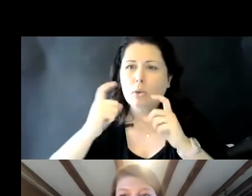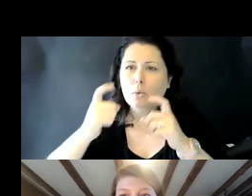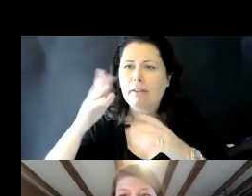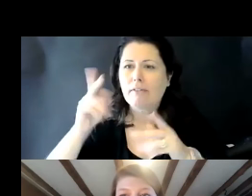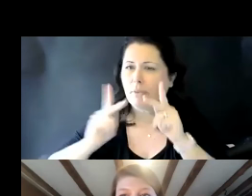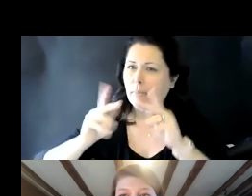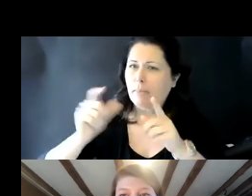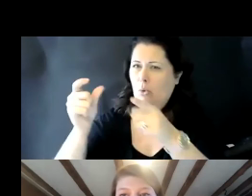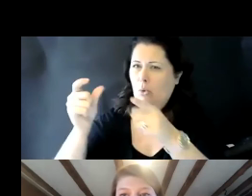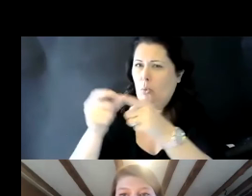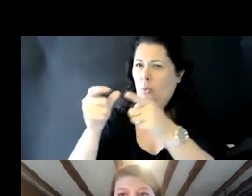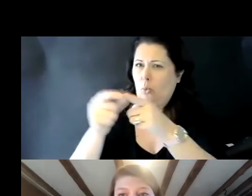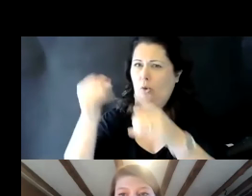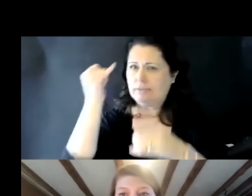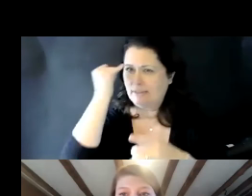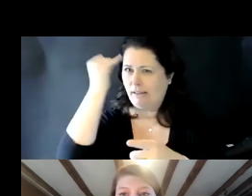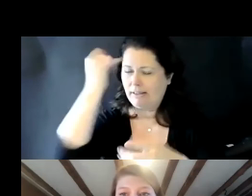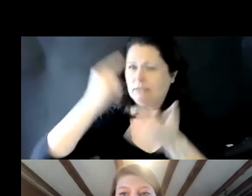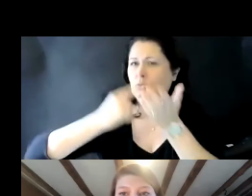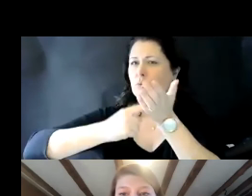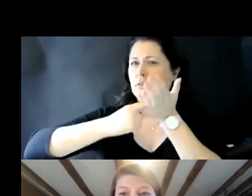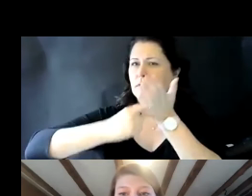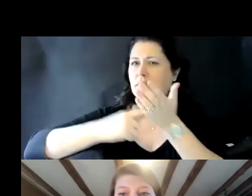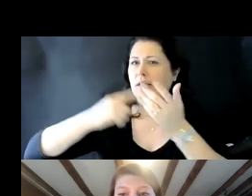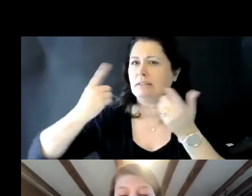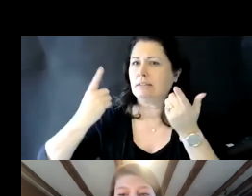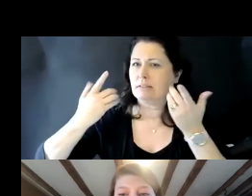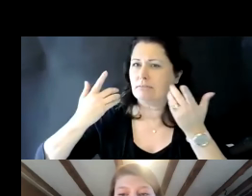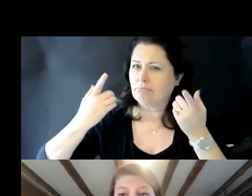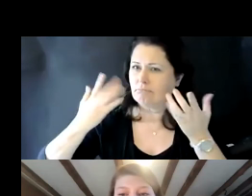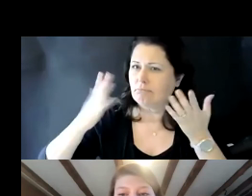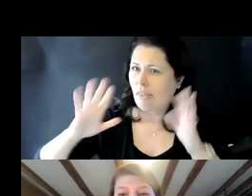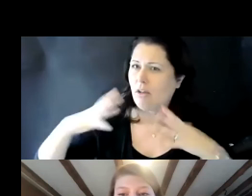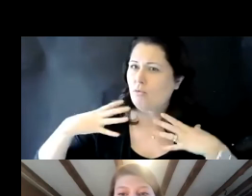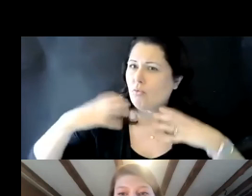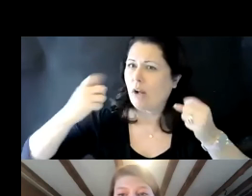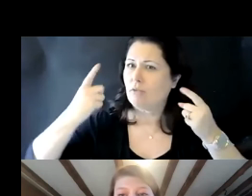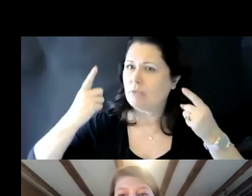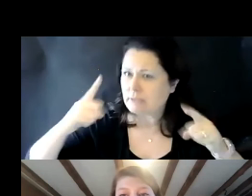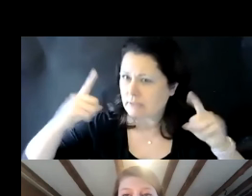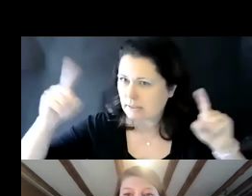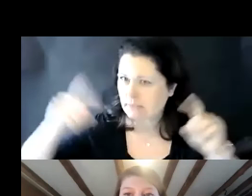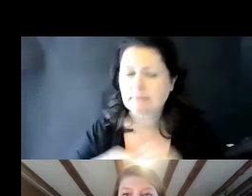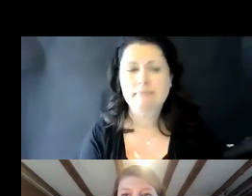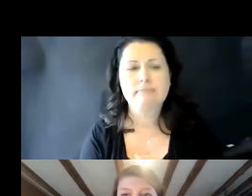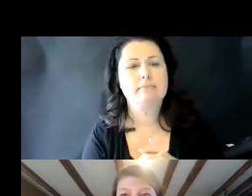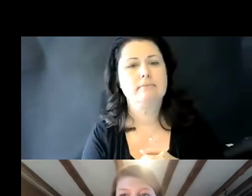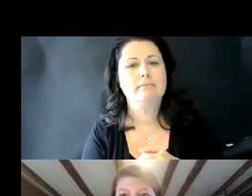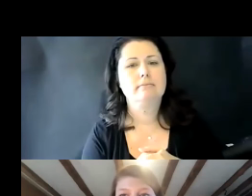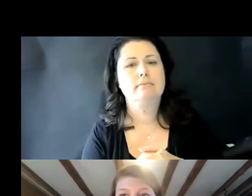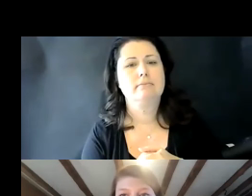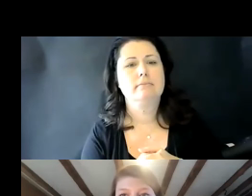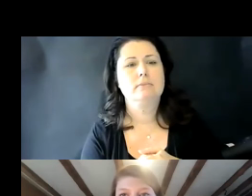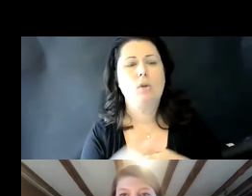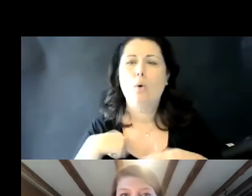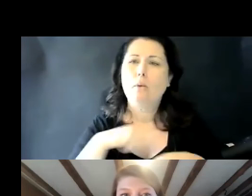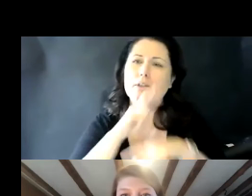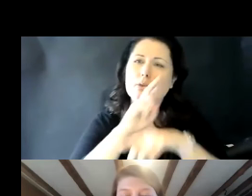that would help them to discuss what was going on for them. And we also hope that researchers would use it when designing